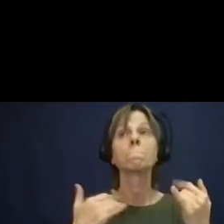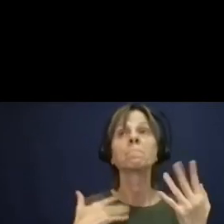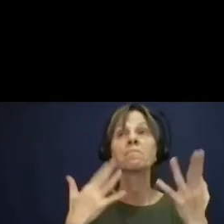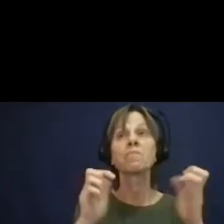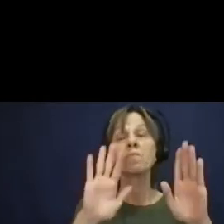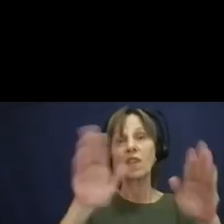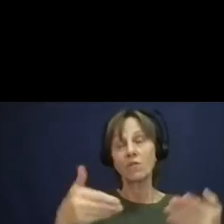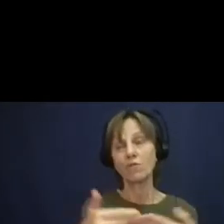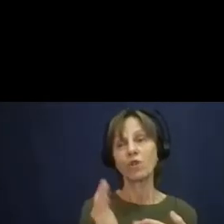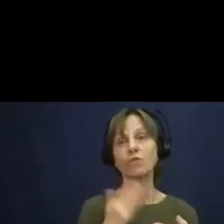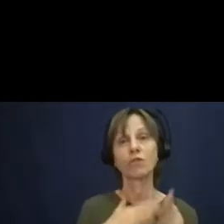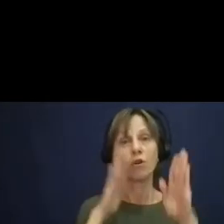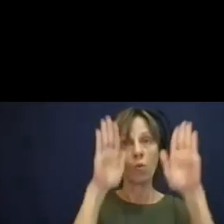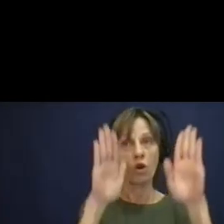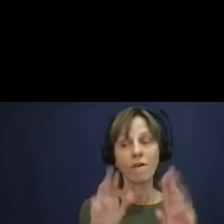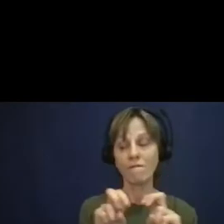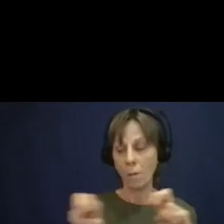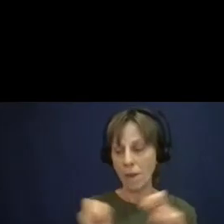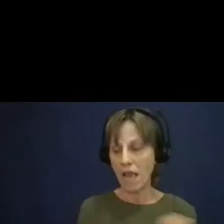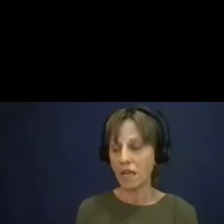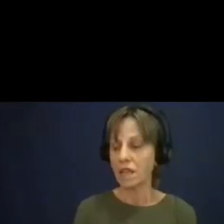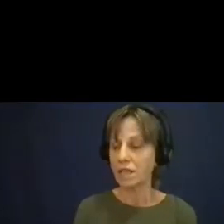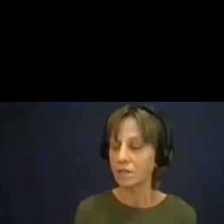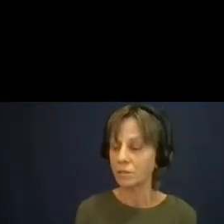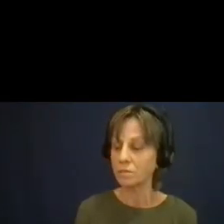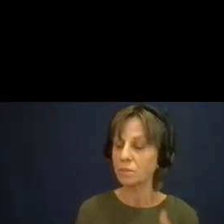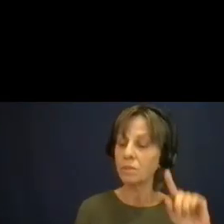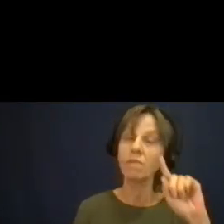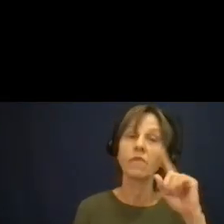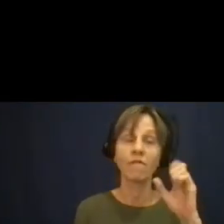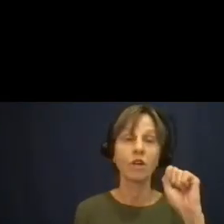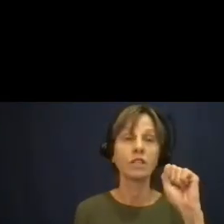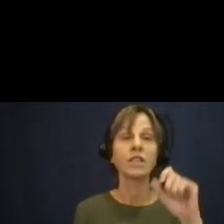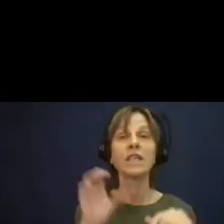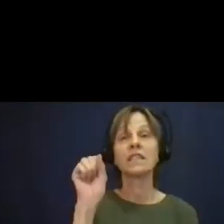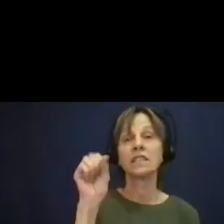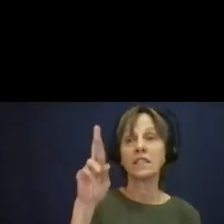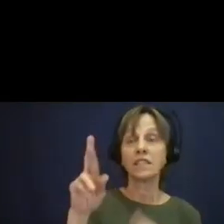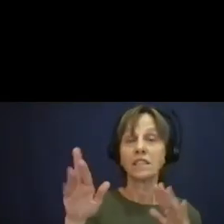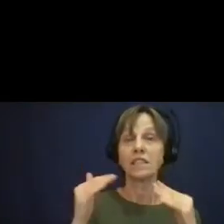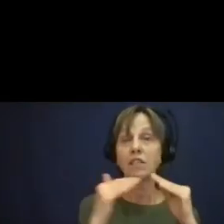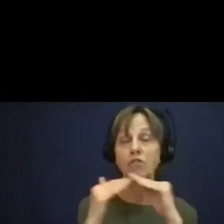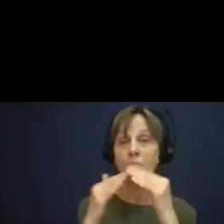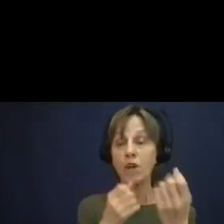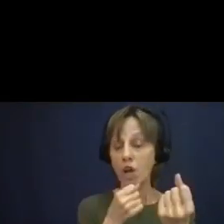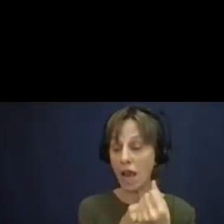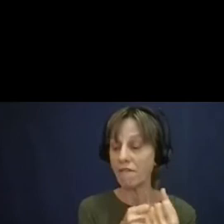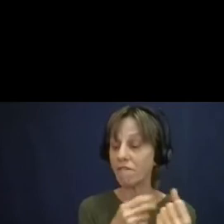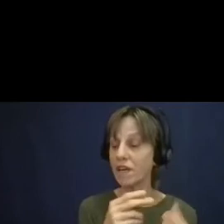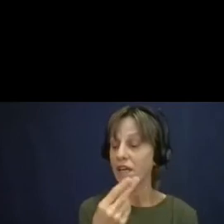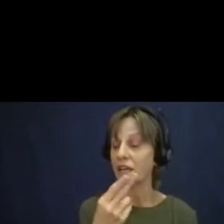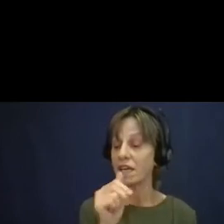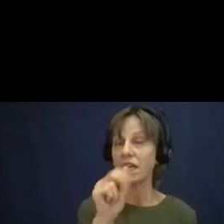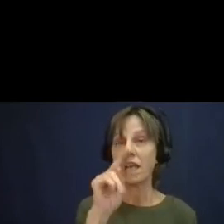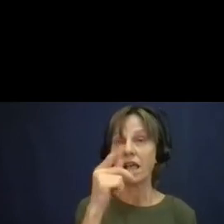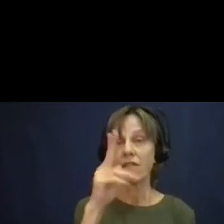our wonderful panelists. First, we have Senior Peer Advocate at Skid Row Housing Trust, Anthony Haynes. He has over 10 years